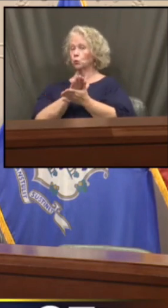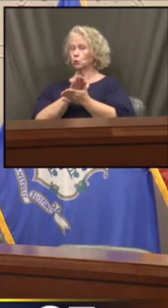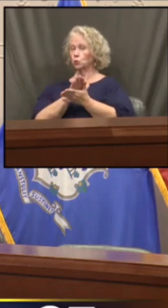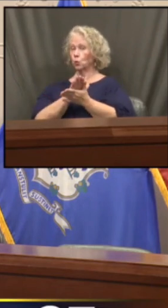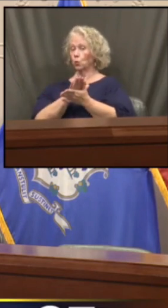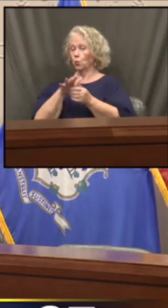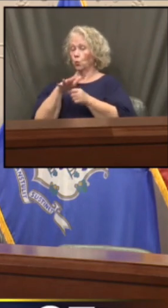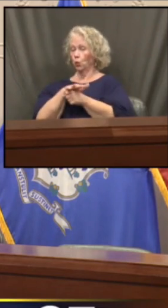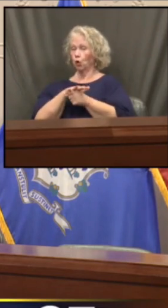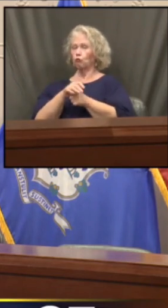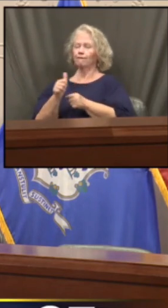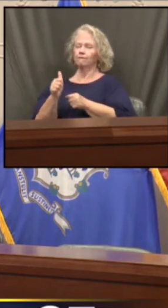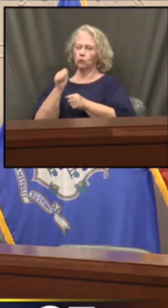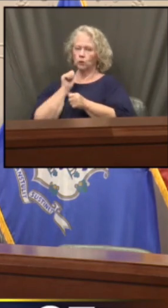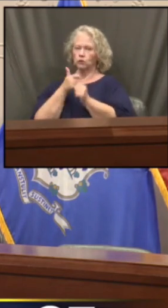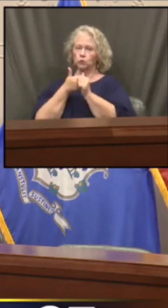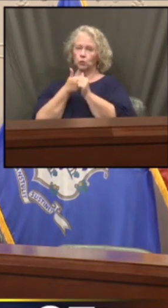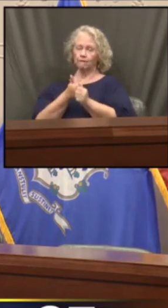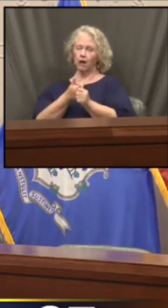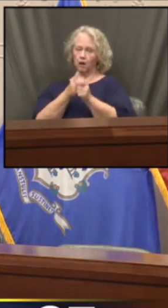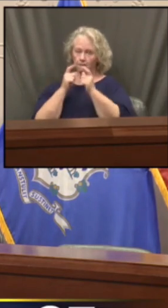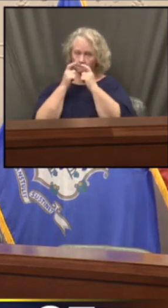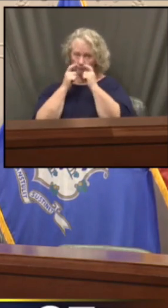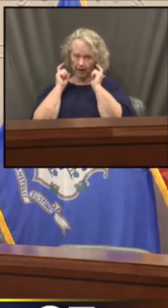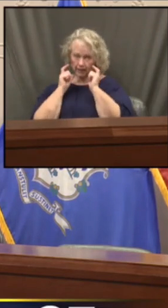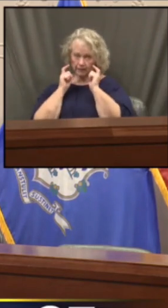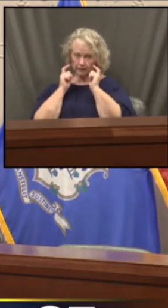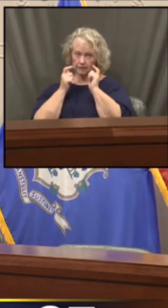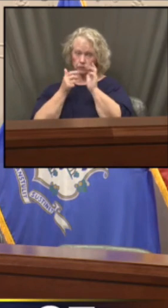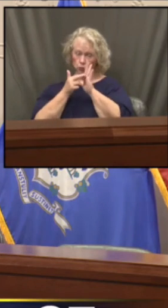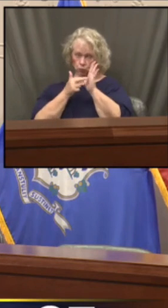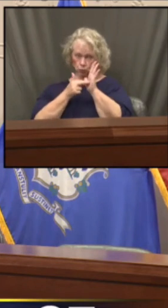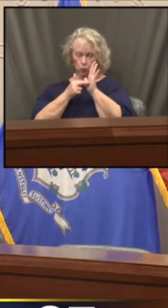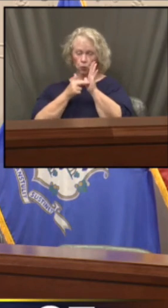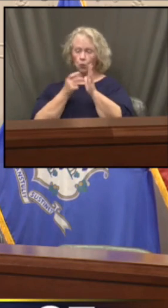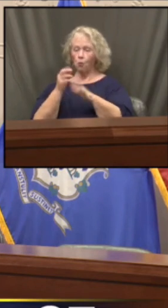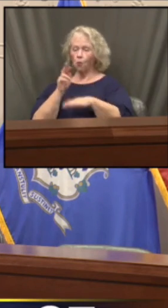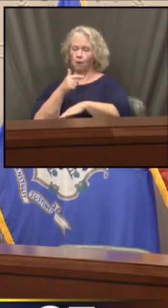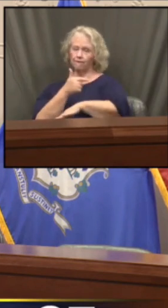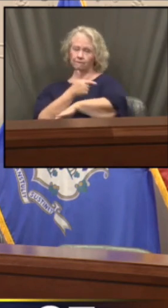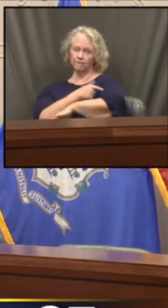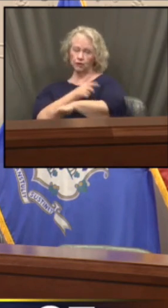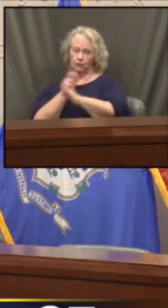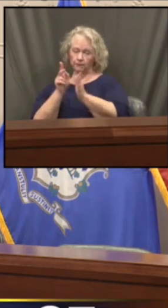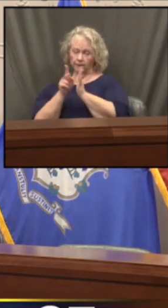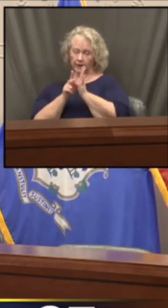the new mask rules or this new vaccination policy?